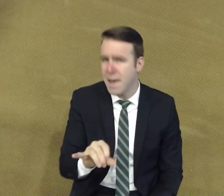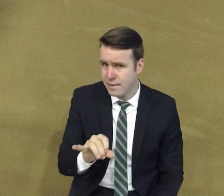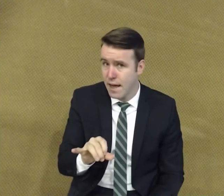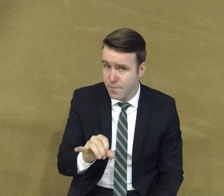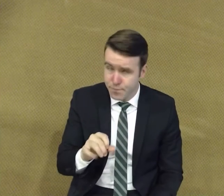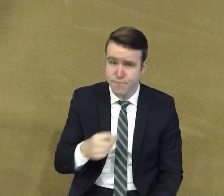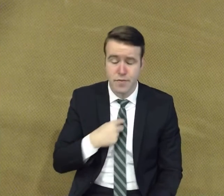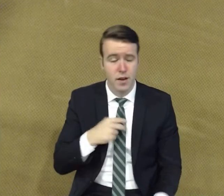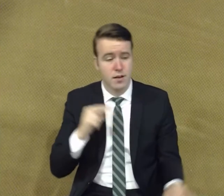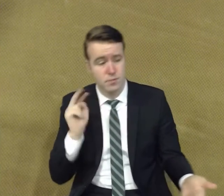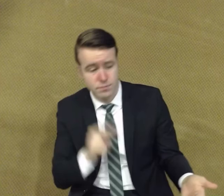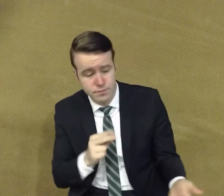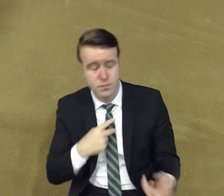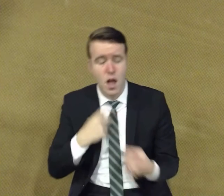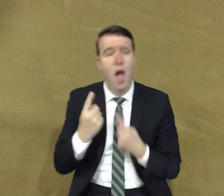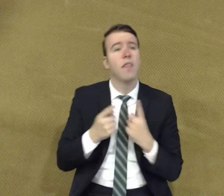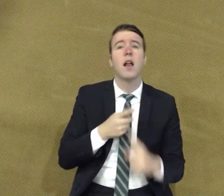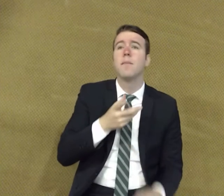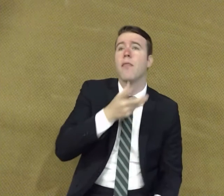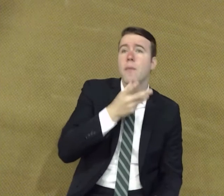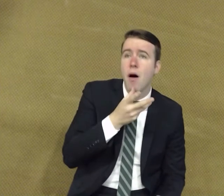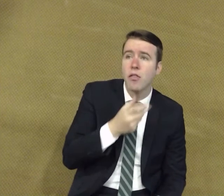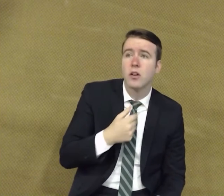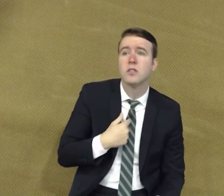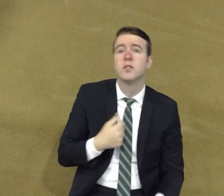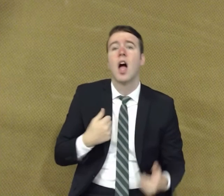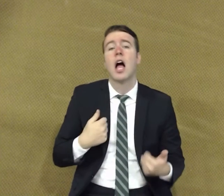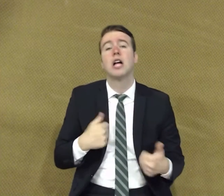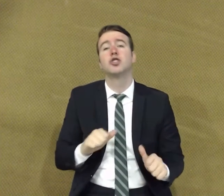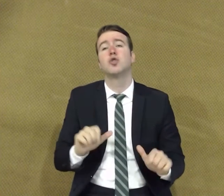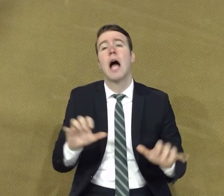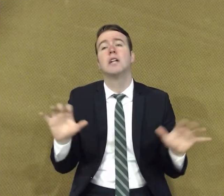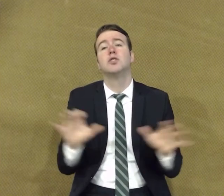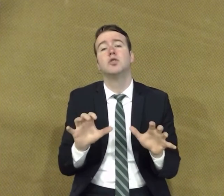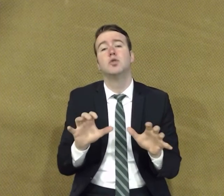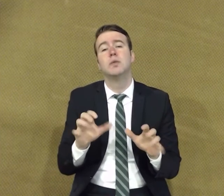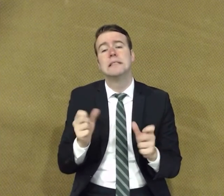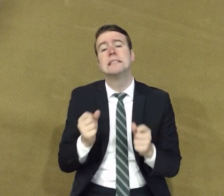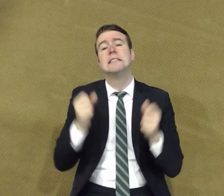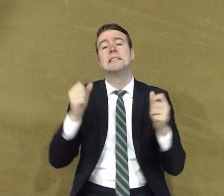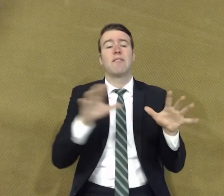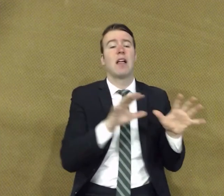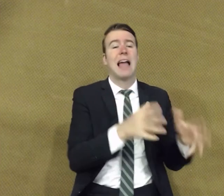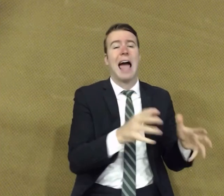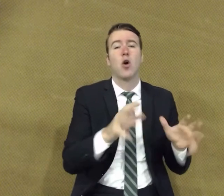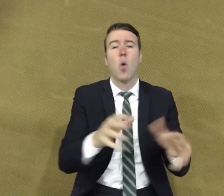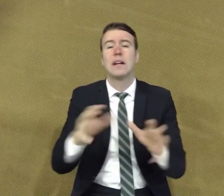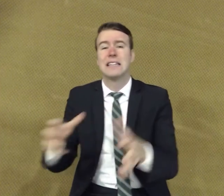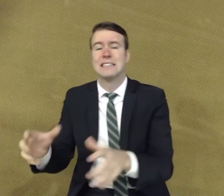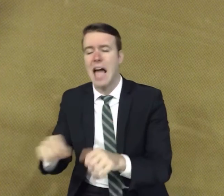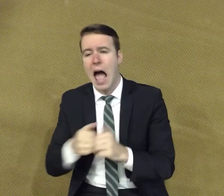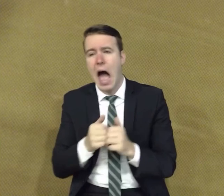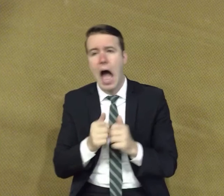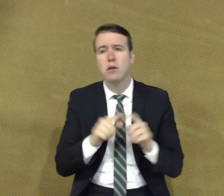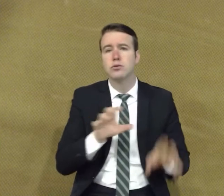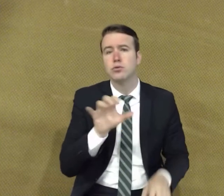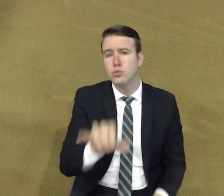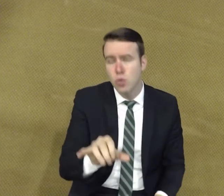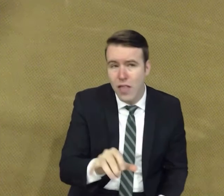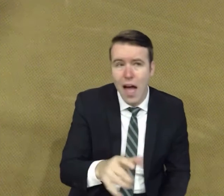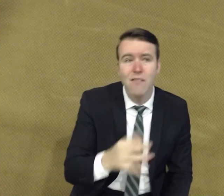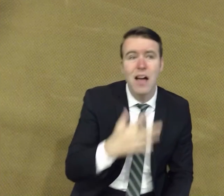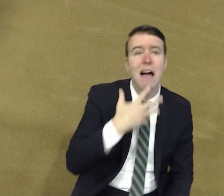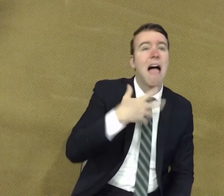all of that and I thought about mothers and I tried to do several categorizations here of how to do that,